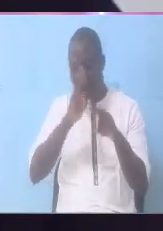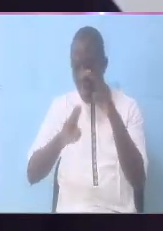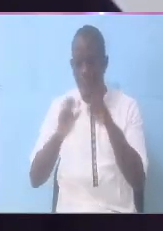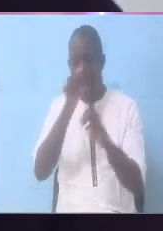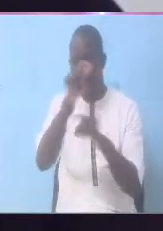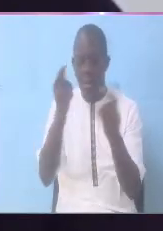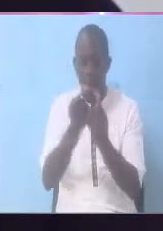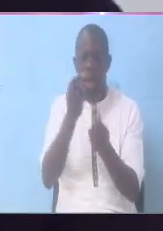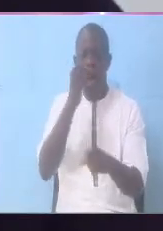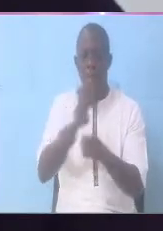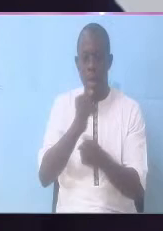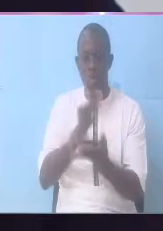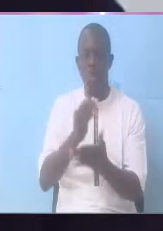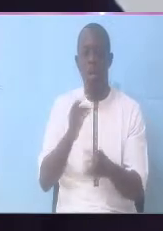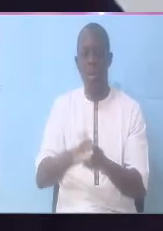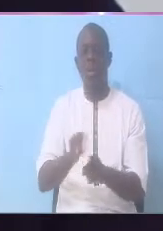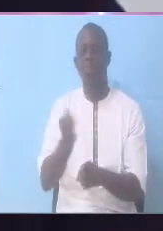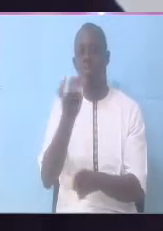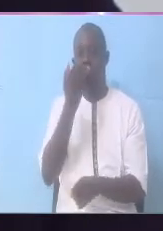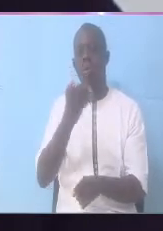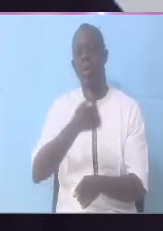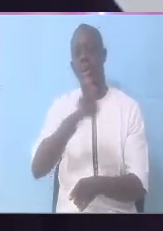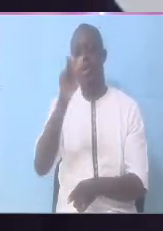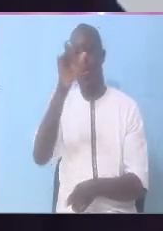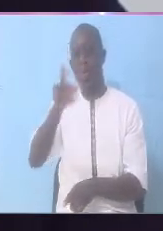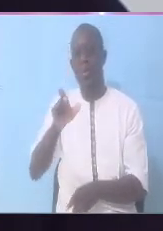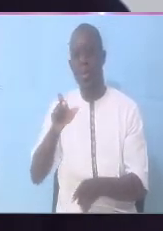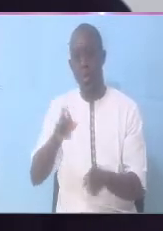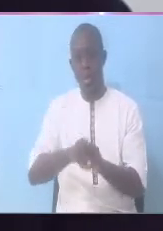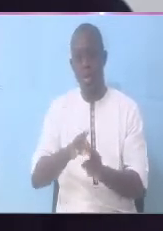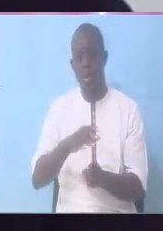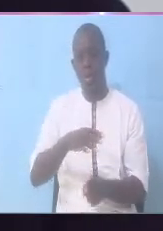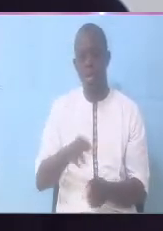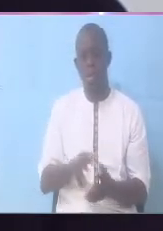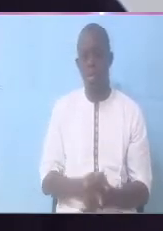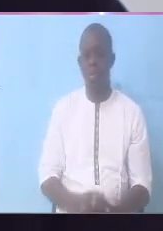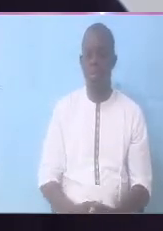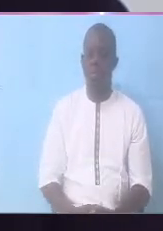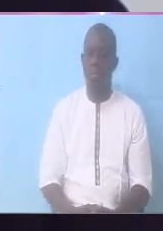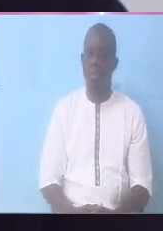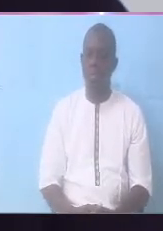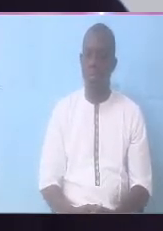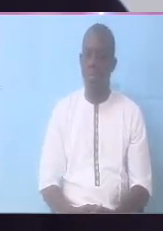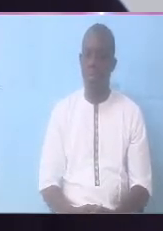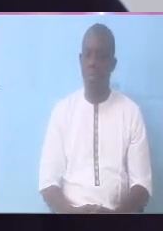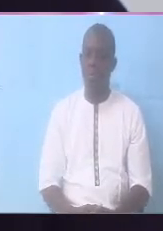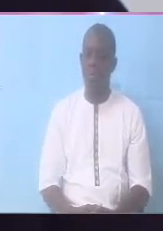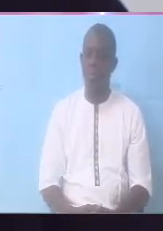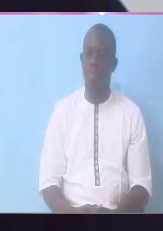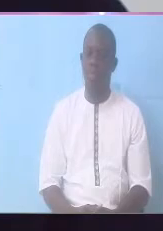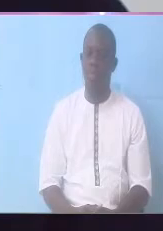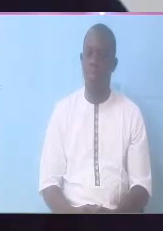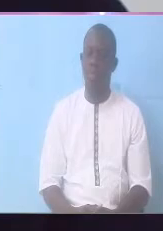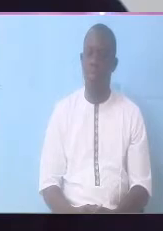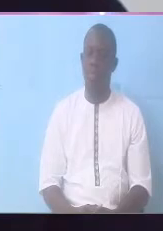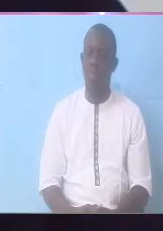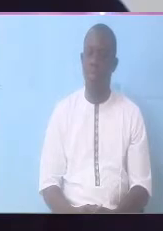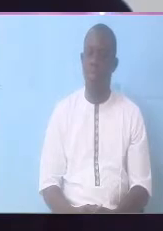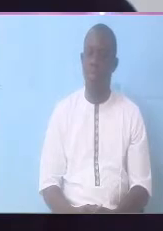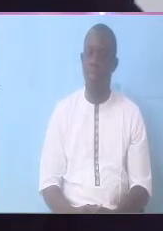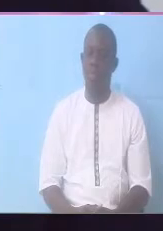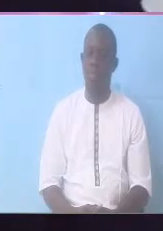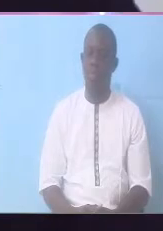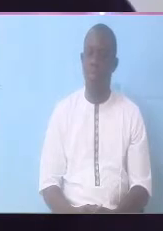woto amunta ilafta kule kala nyi muso dingula numbang. hani yalo ko muso nyim bama ab kewo nyim bama mu quality